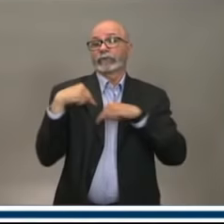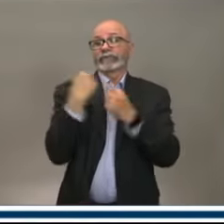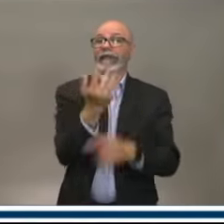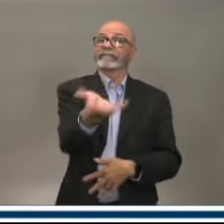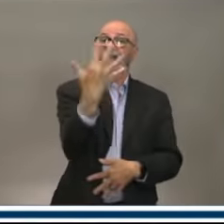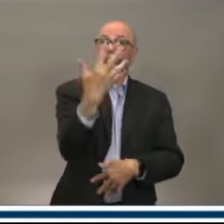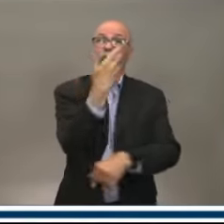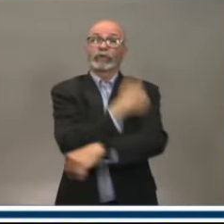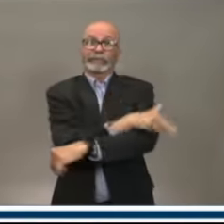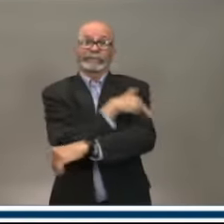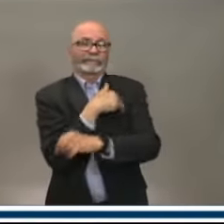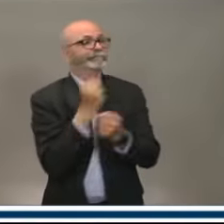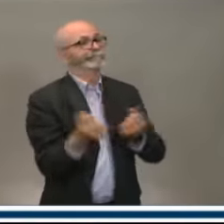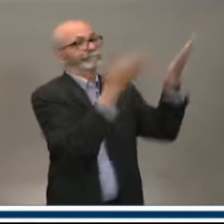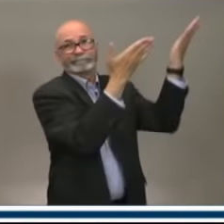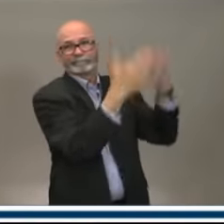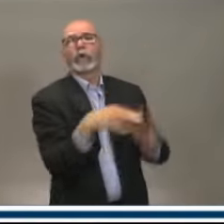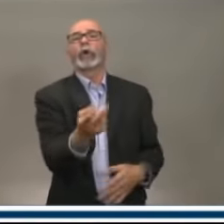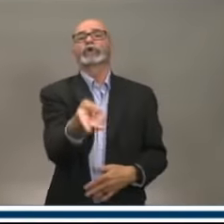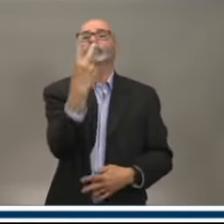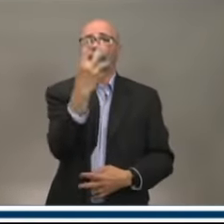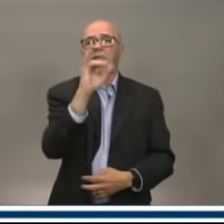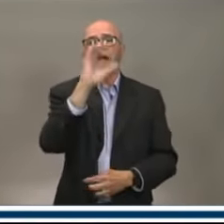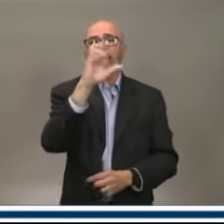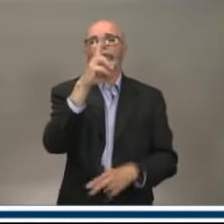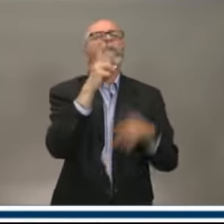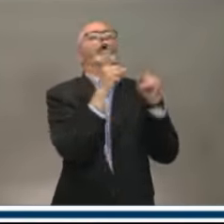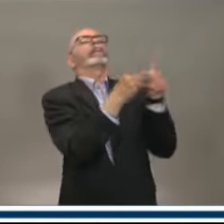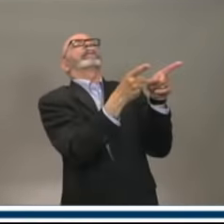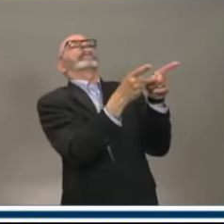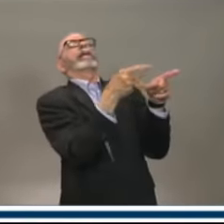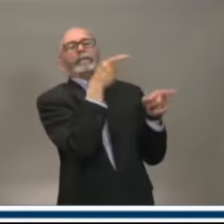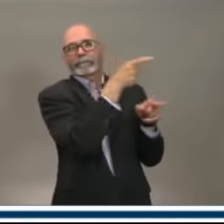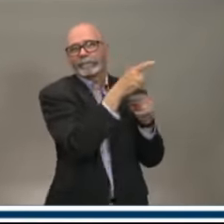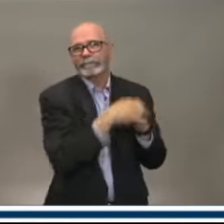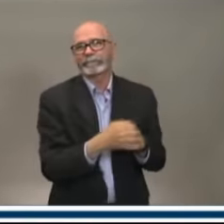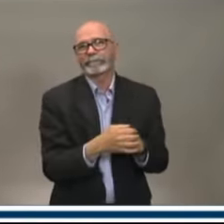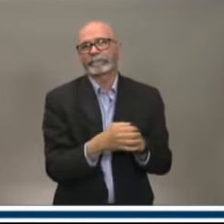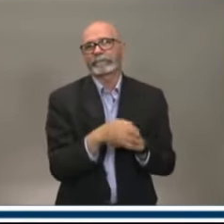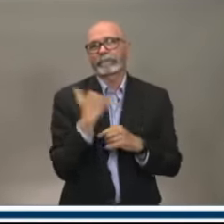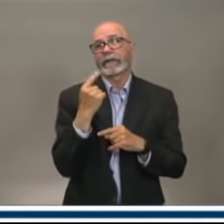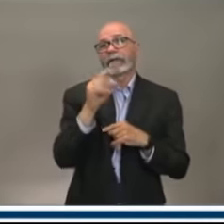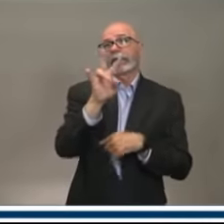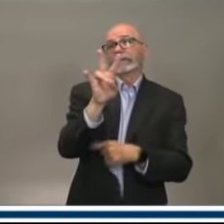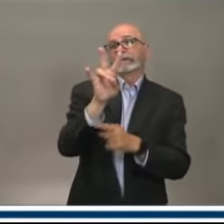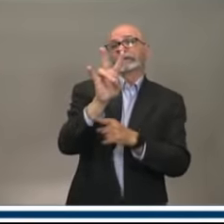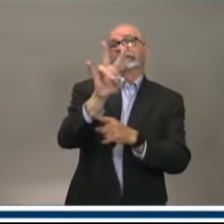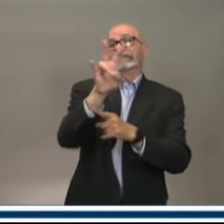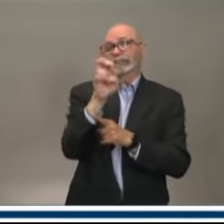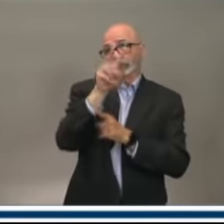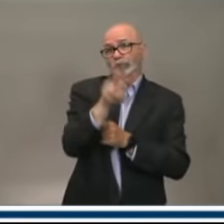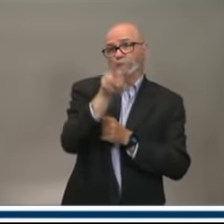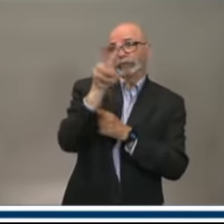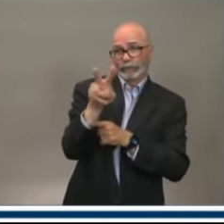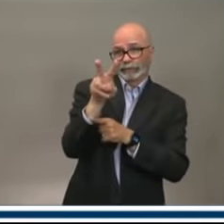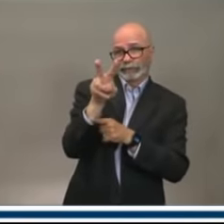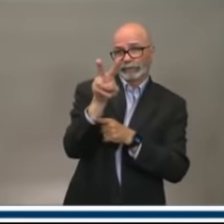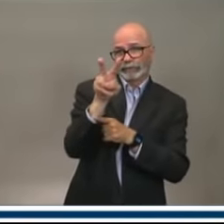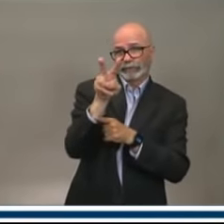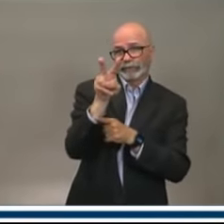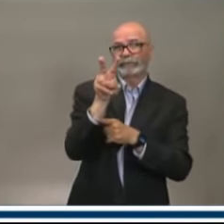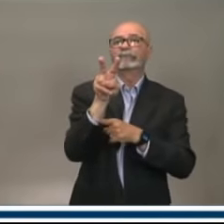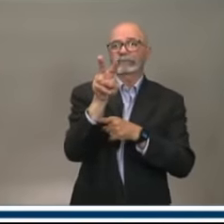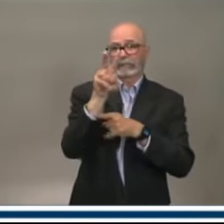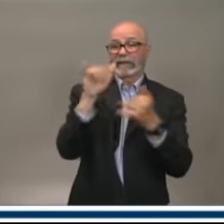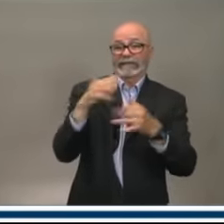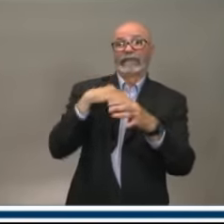in the intensive care. We now have 722 Nova Scotians who have contracted COVID-19 but have now recovered.